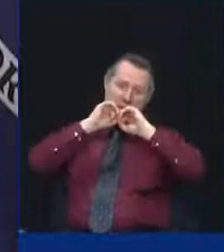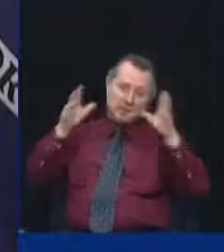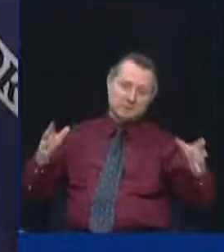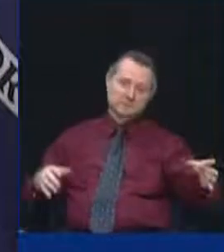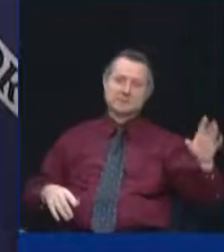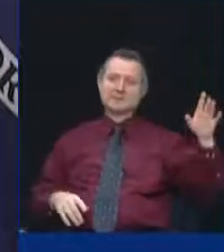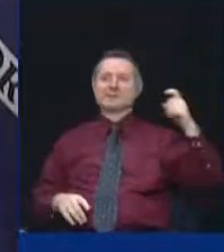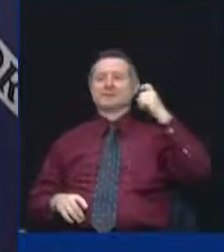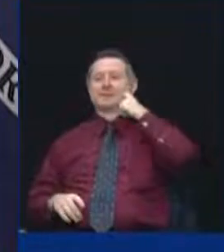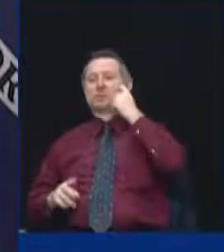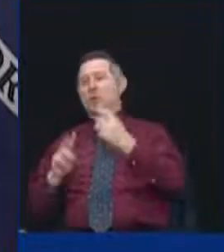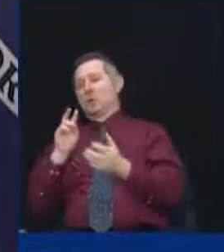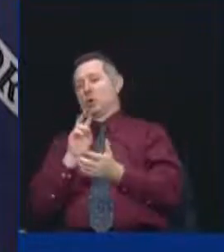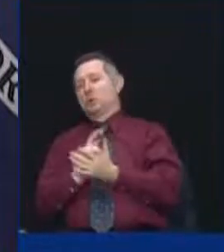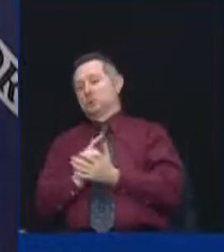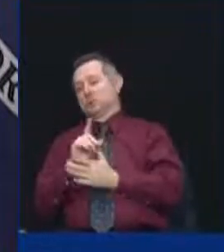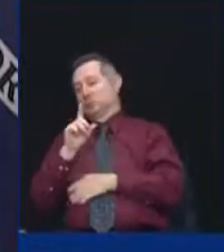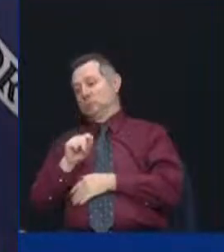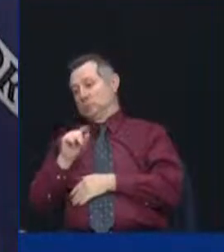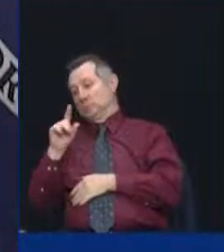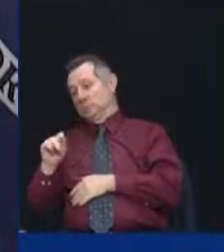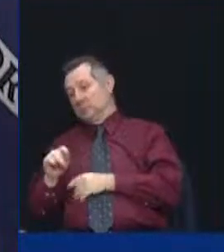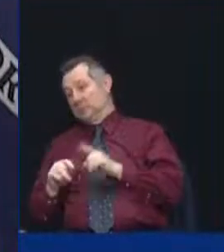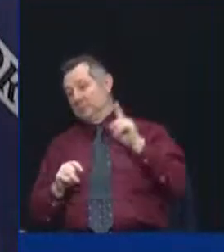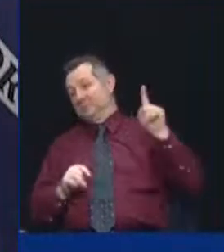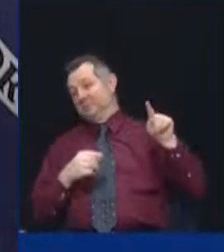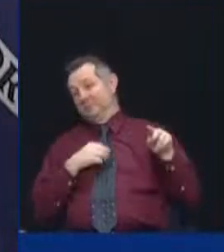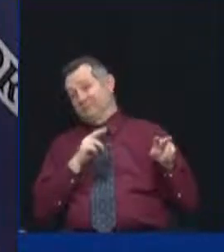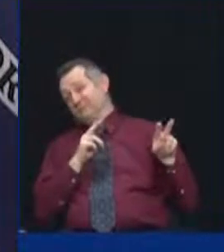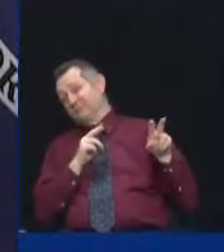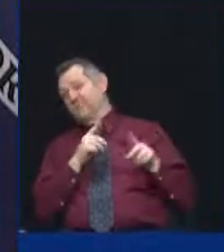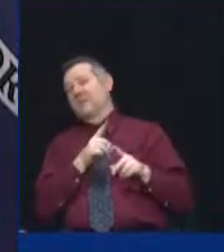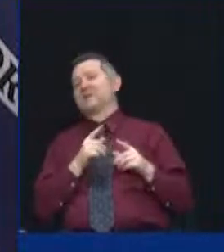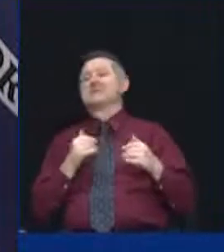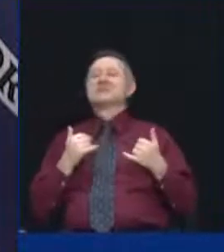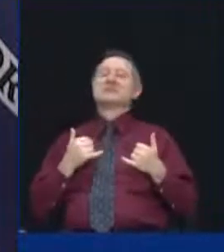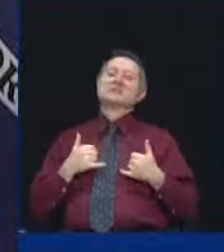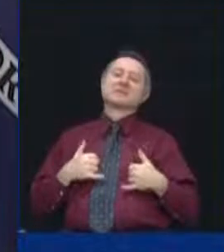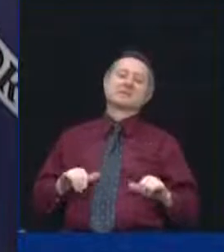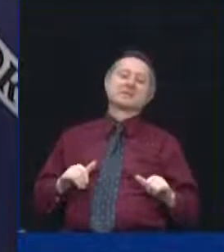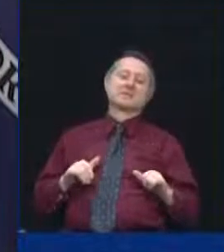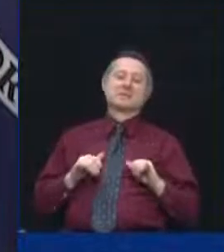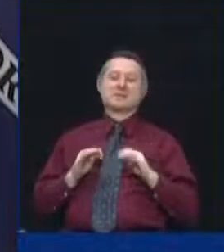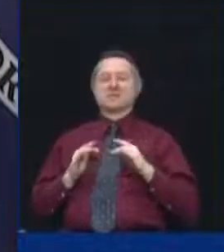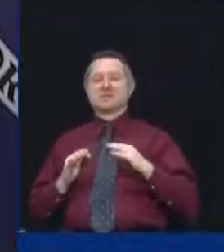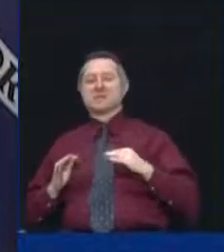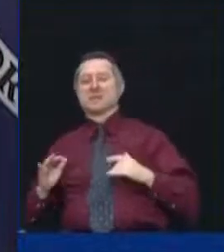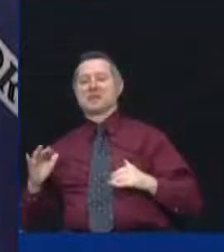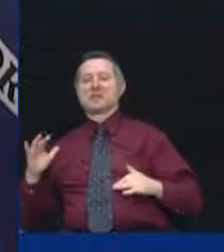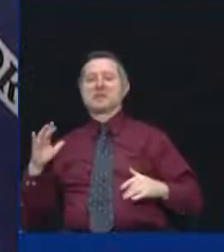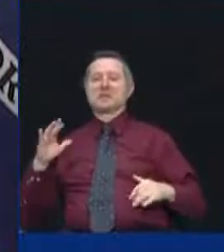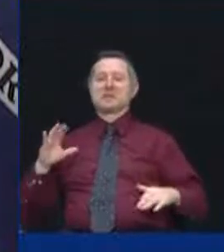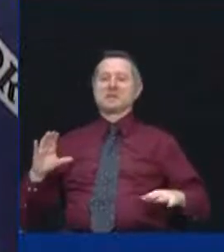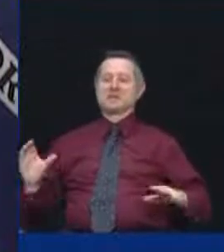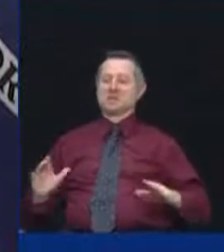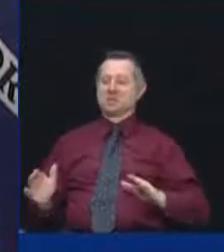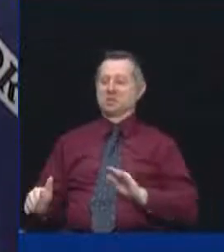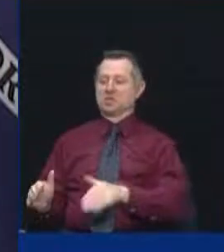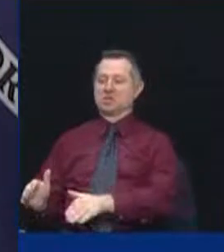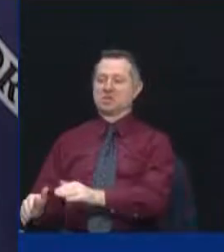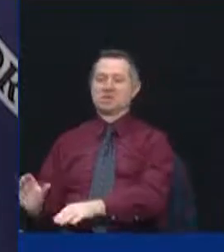I think they are still continuing with their hyper-conservative, divisive politics.